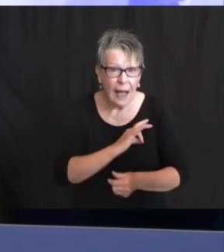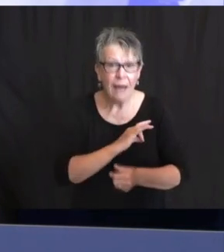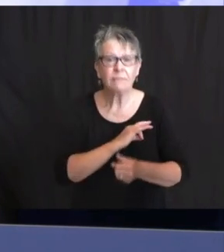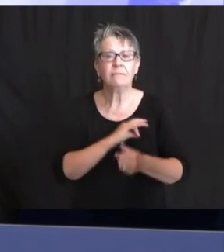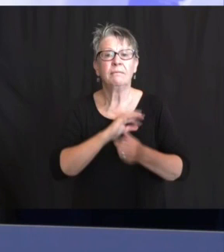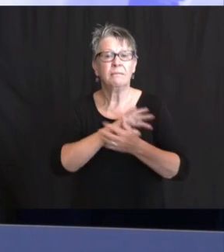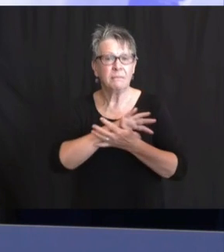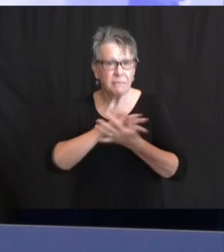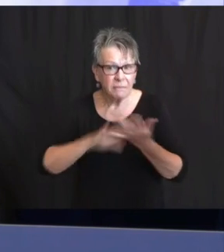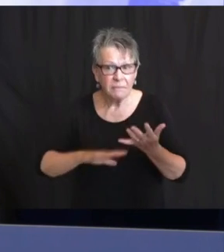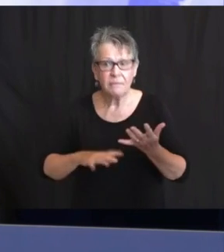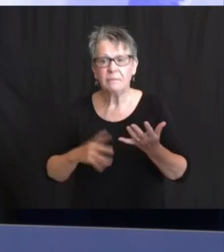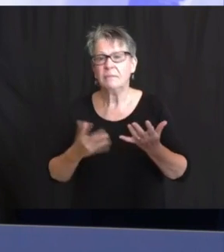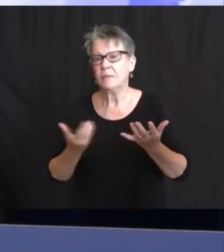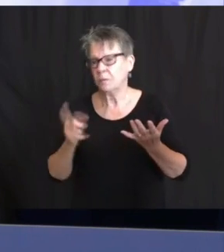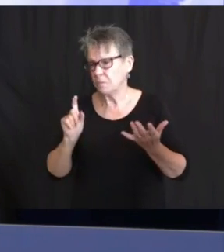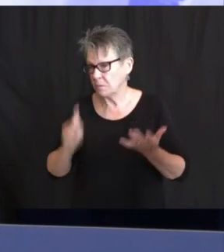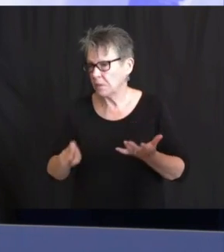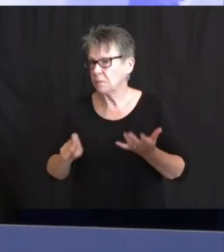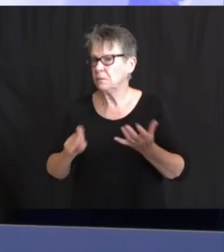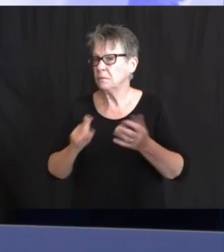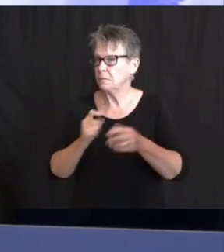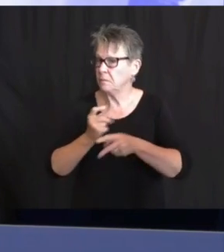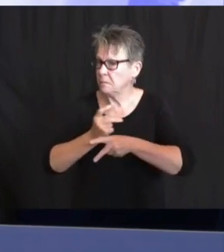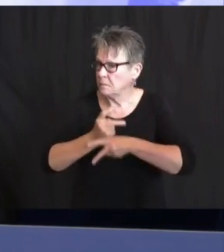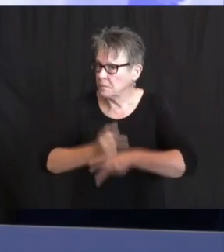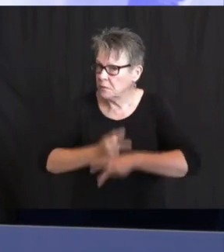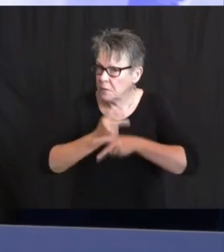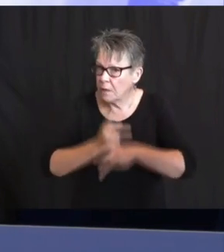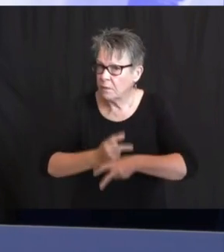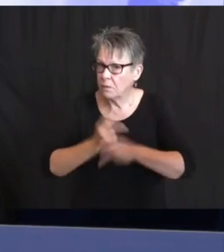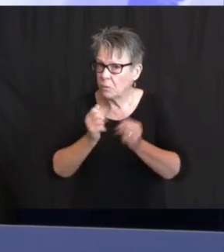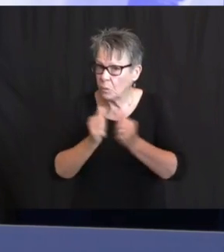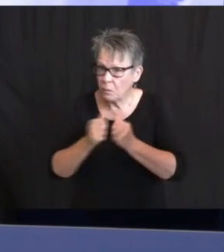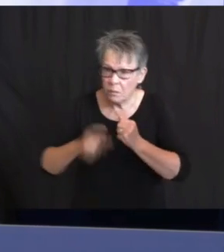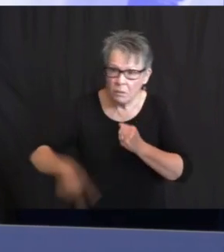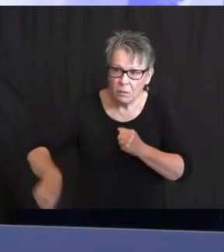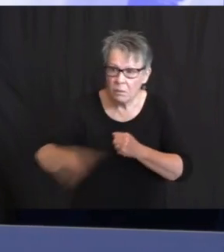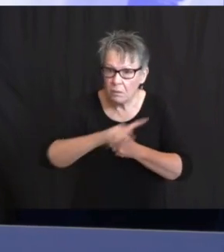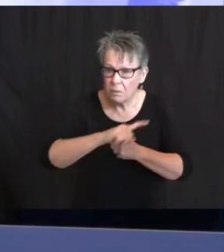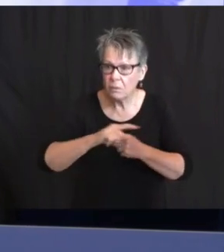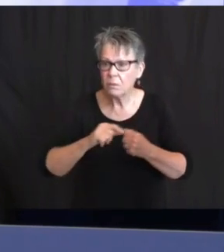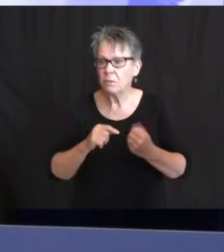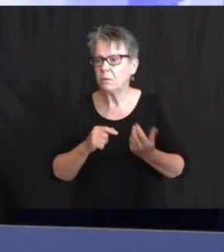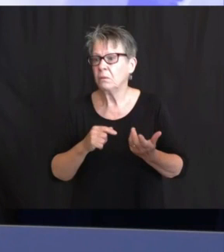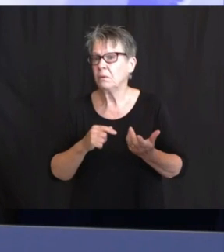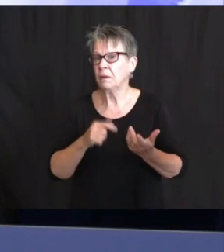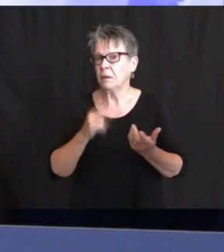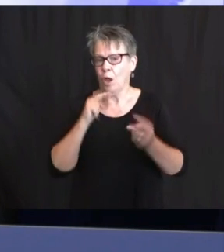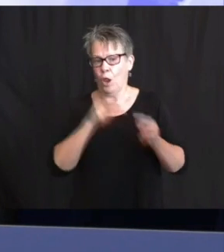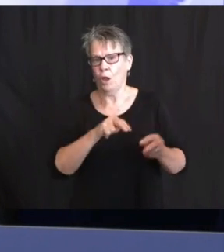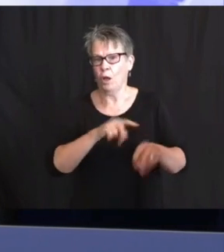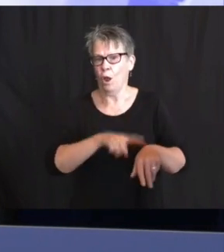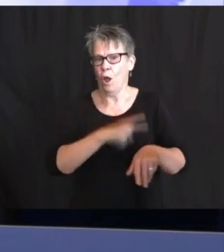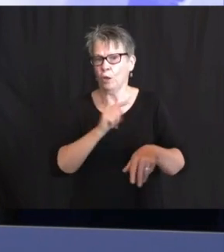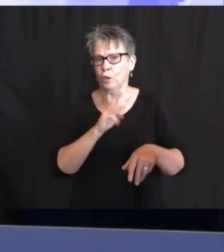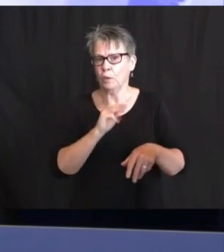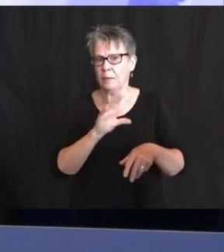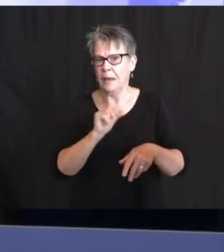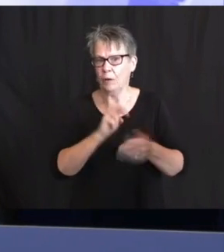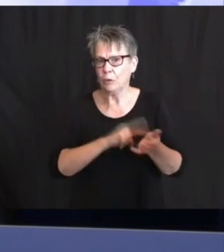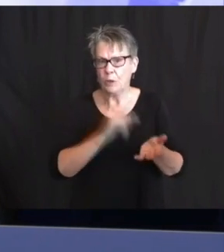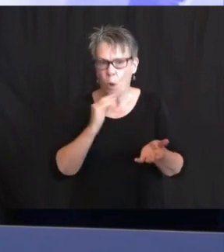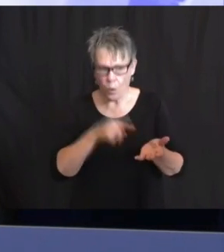We have to learn from what we've experienced in the past, and that goes for long-term care as well. I think Dr. Tan